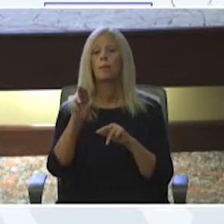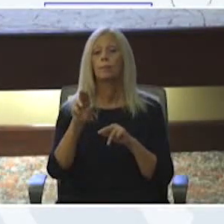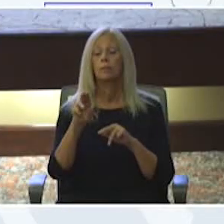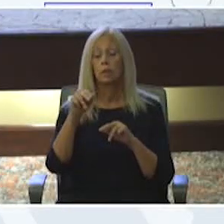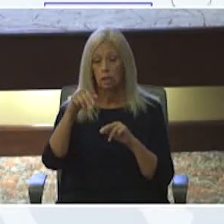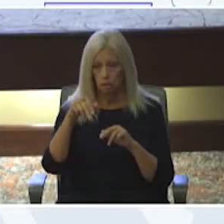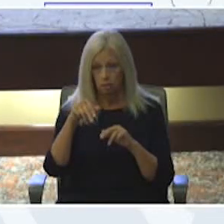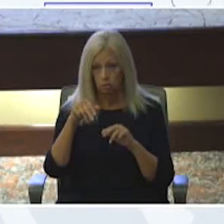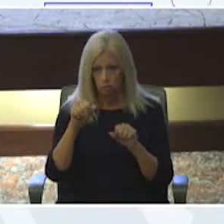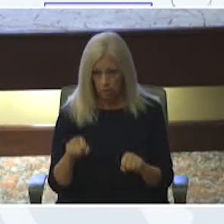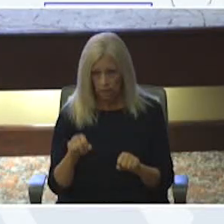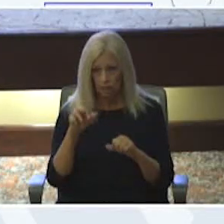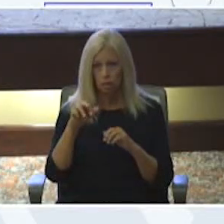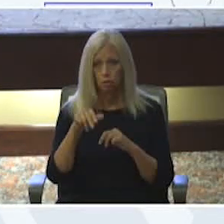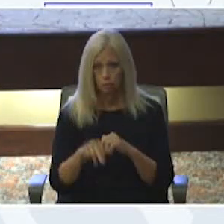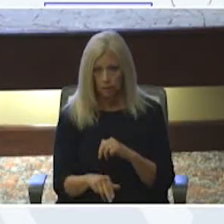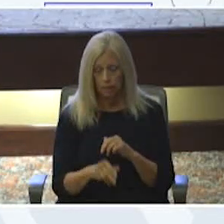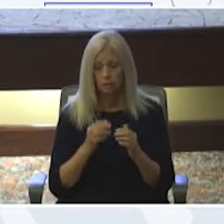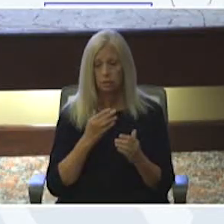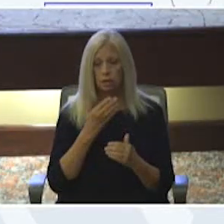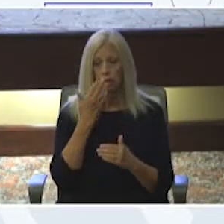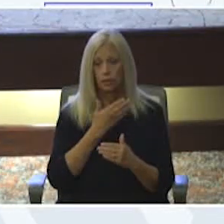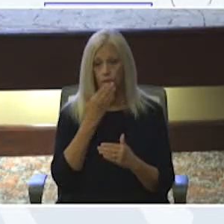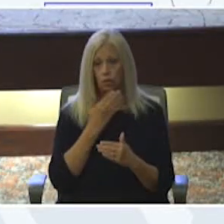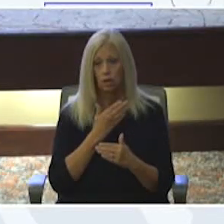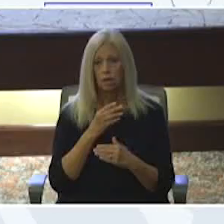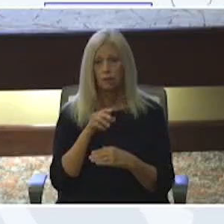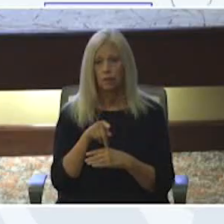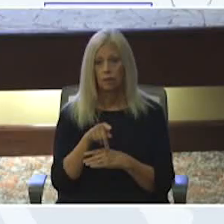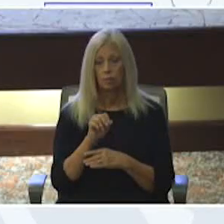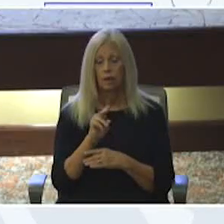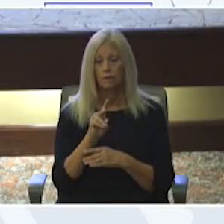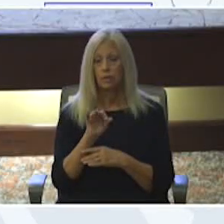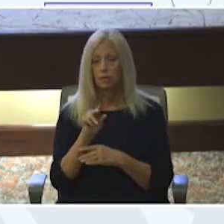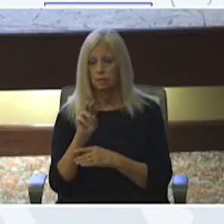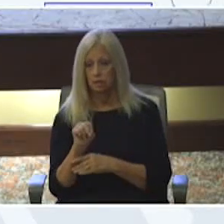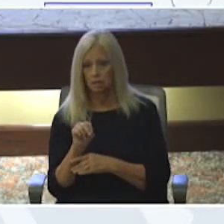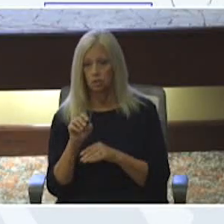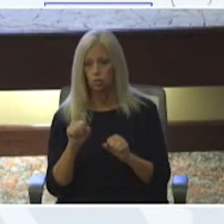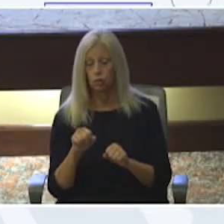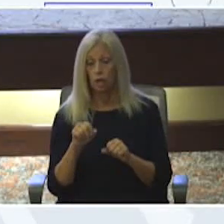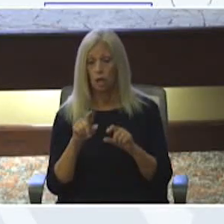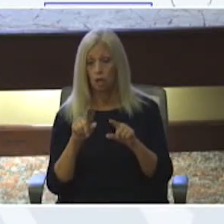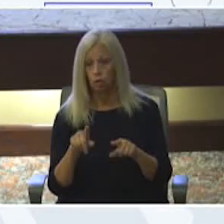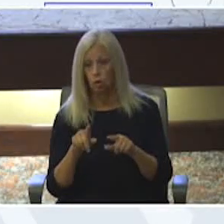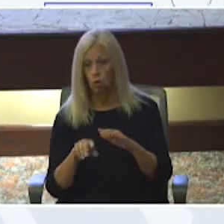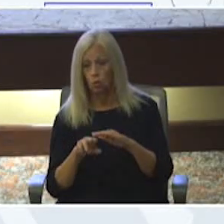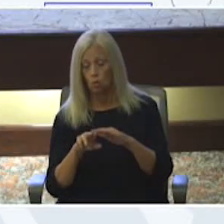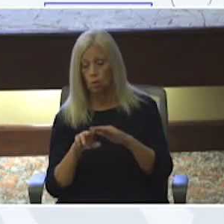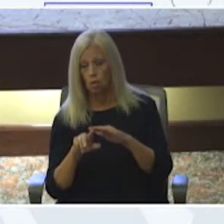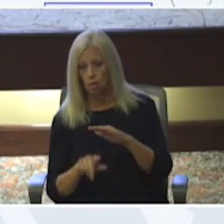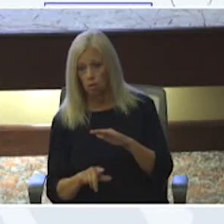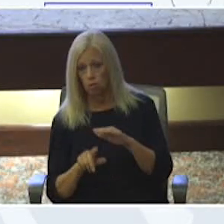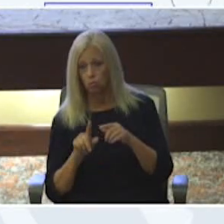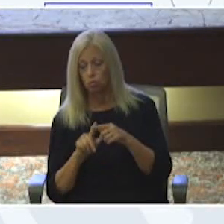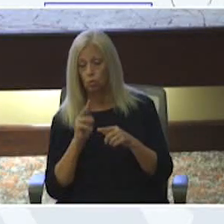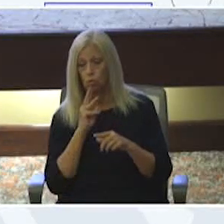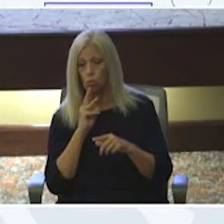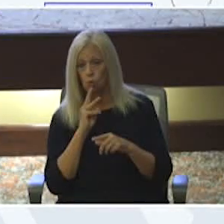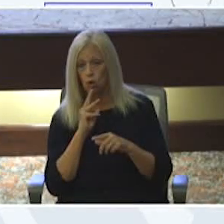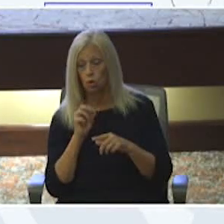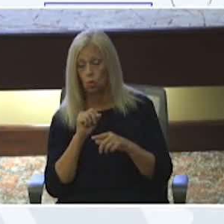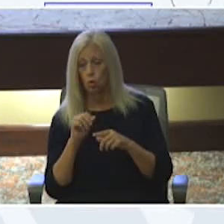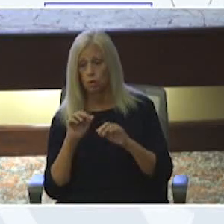front of the pavilion, and then you have another path here. You can go low towards the water's edge, or you can